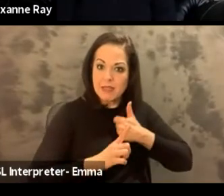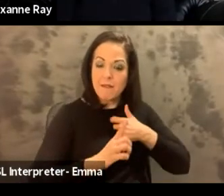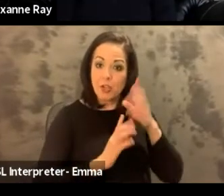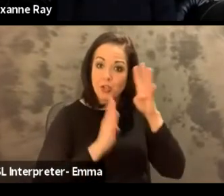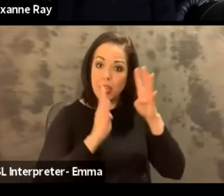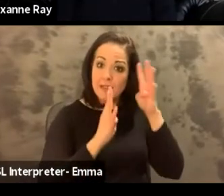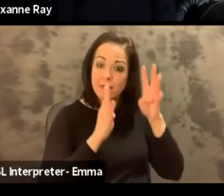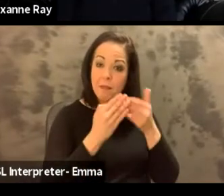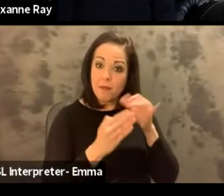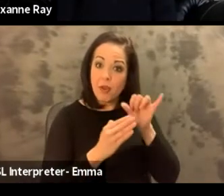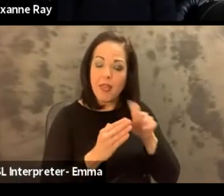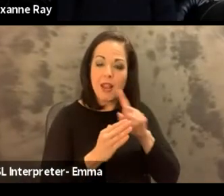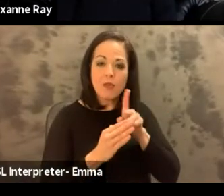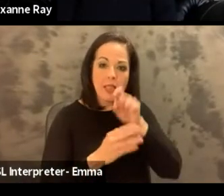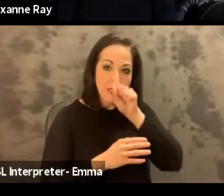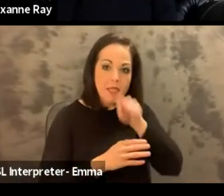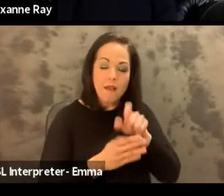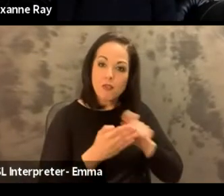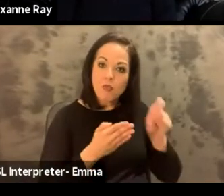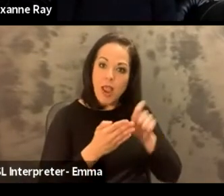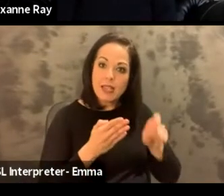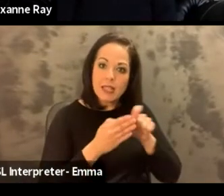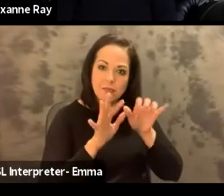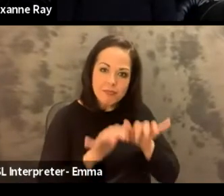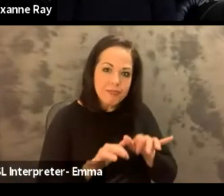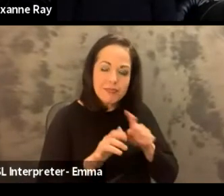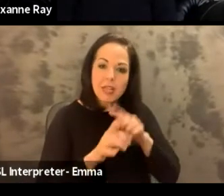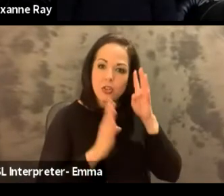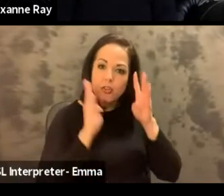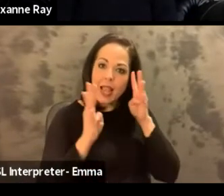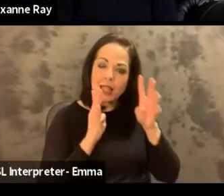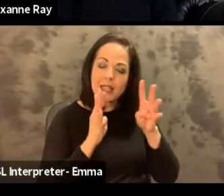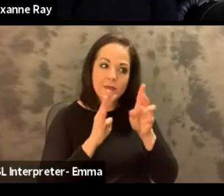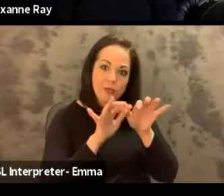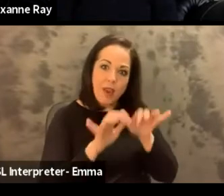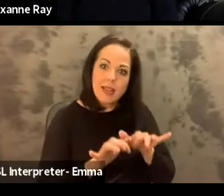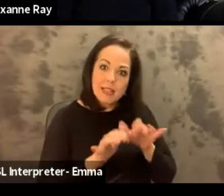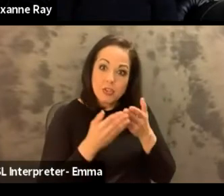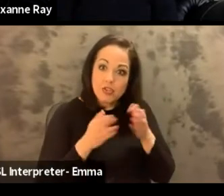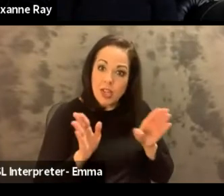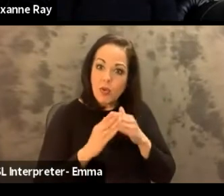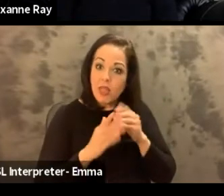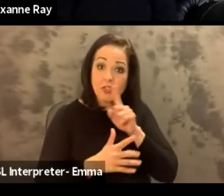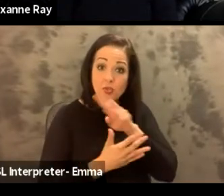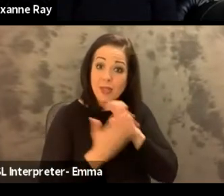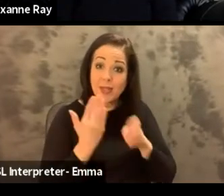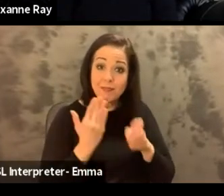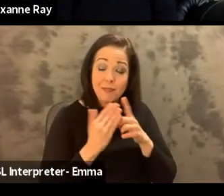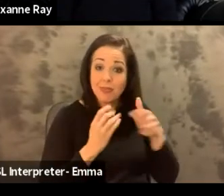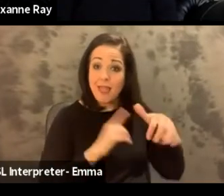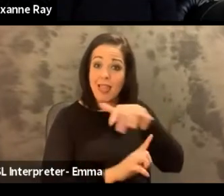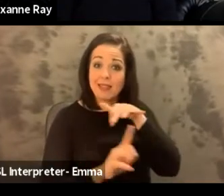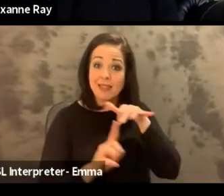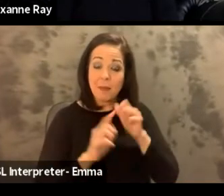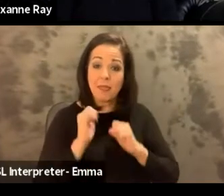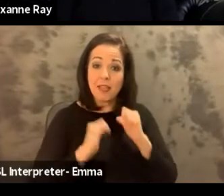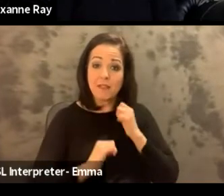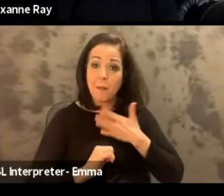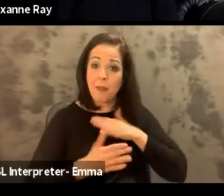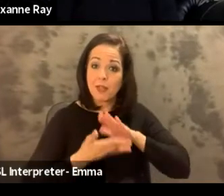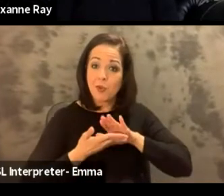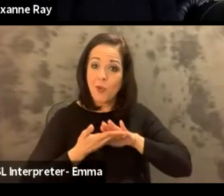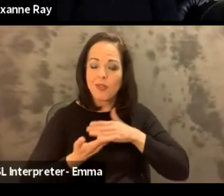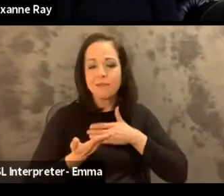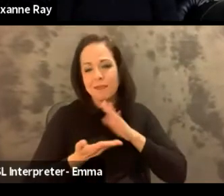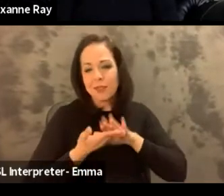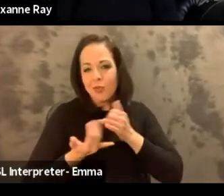I really loved writing and just criticism and creative writing in general. And so I kind of just fell into this landscape of theater